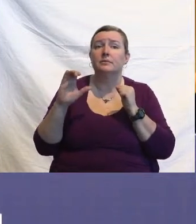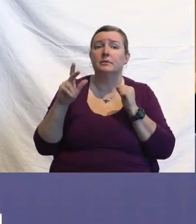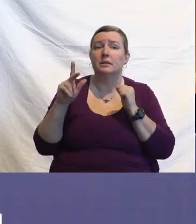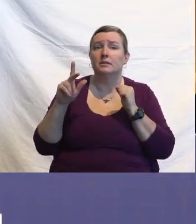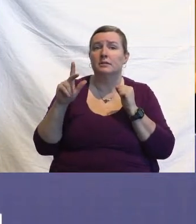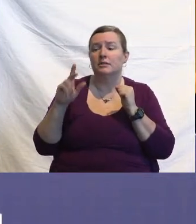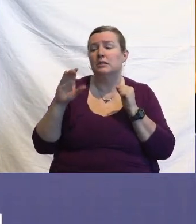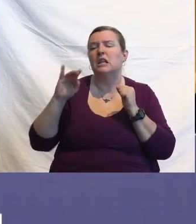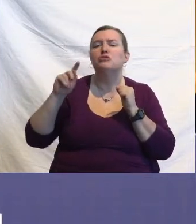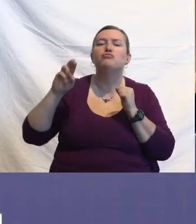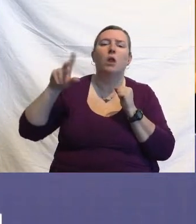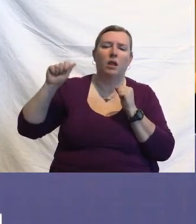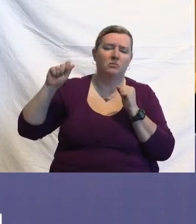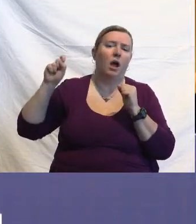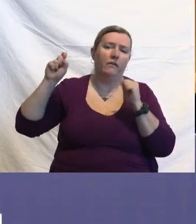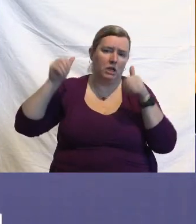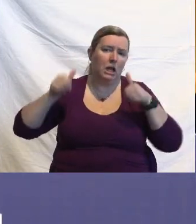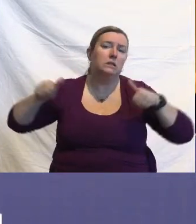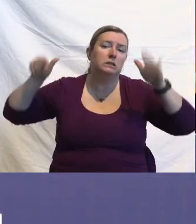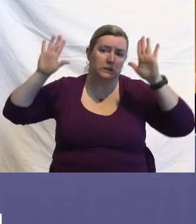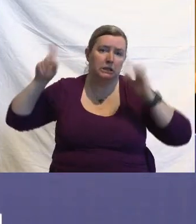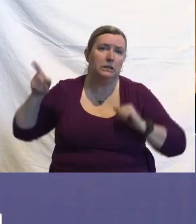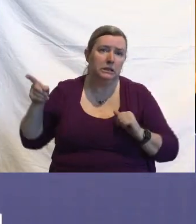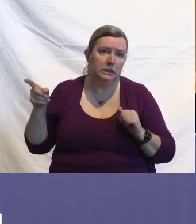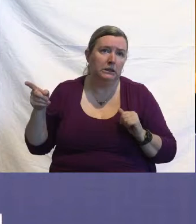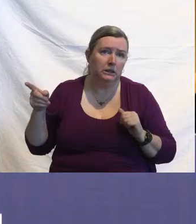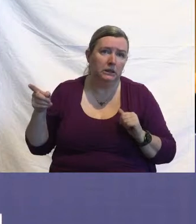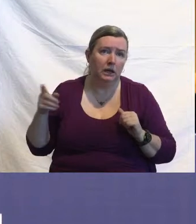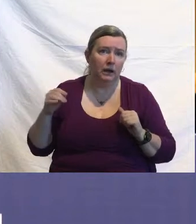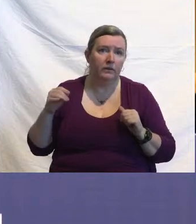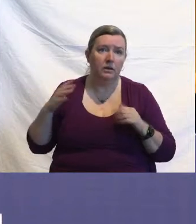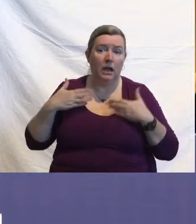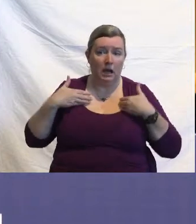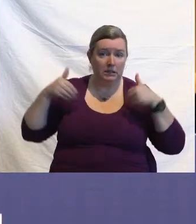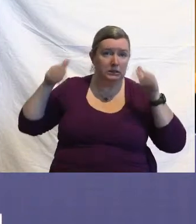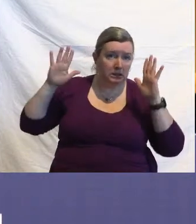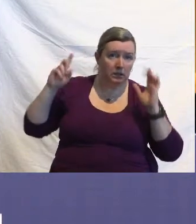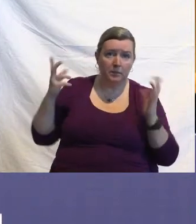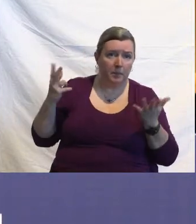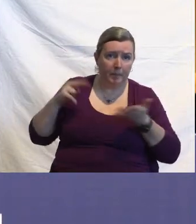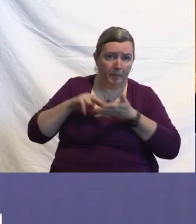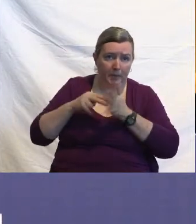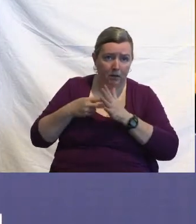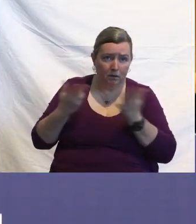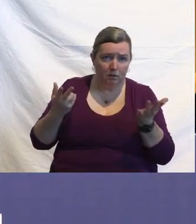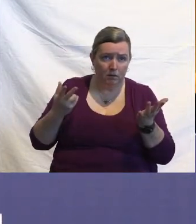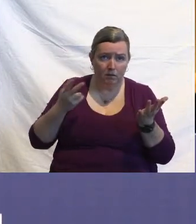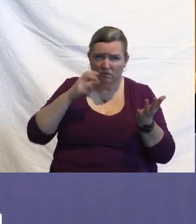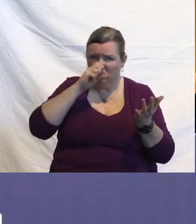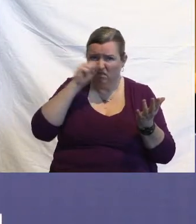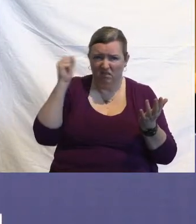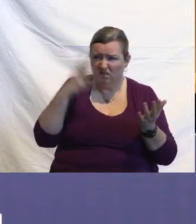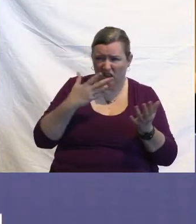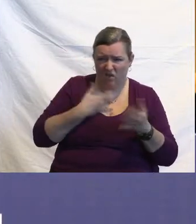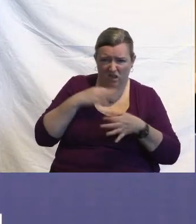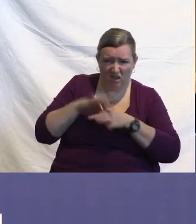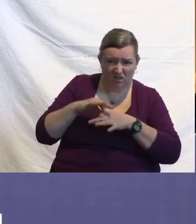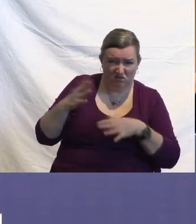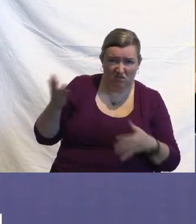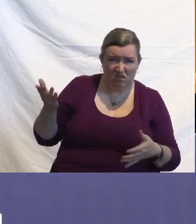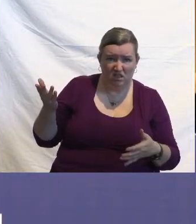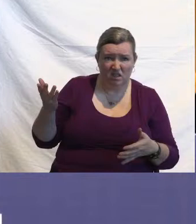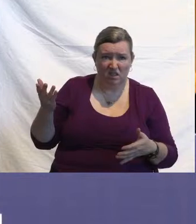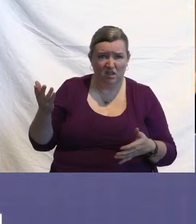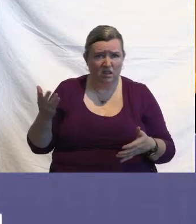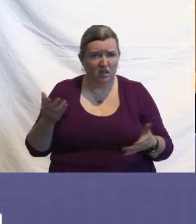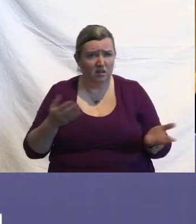an assault on the integrity of our elections. Do you agree with that characterization? Just as you were walking out here, his campaign put